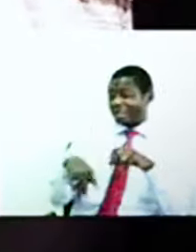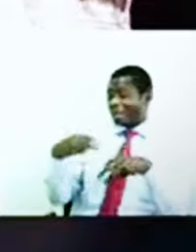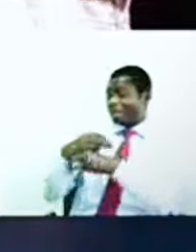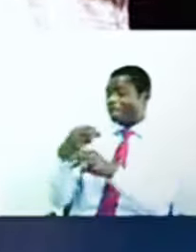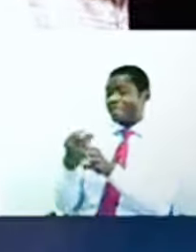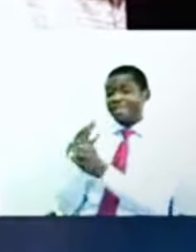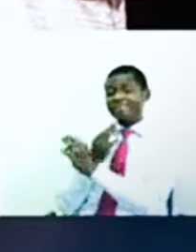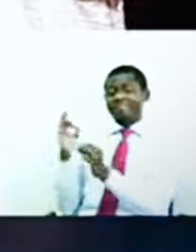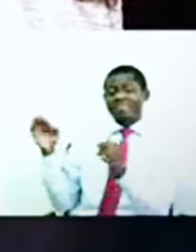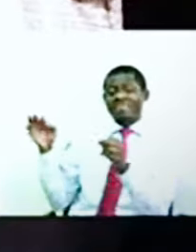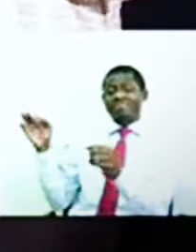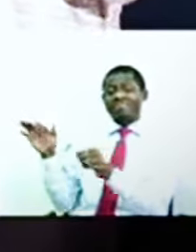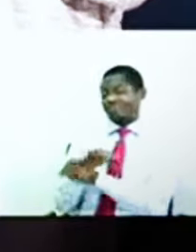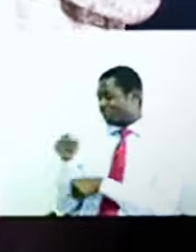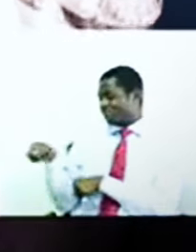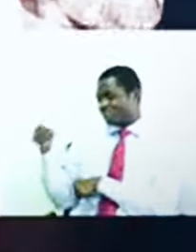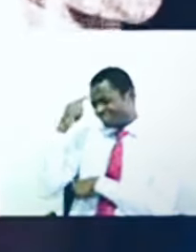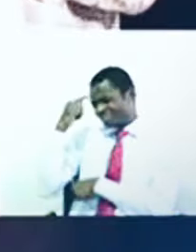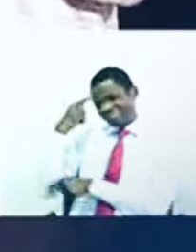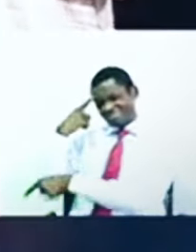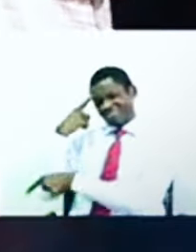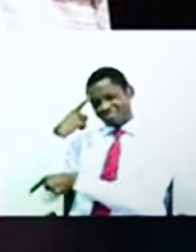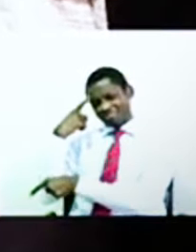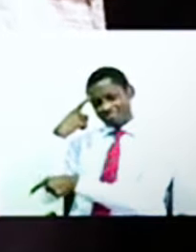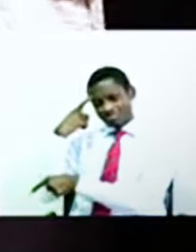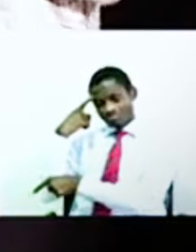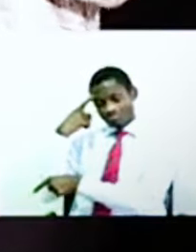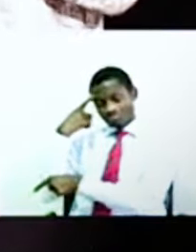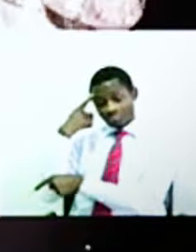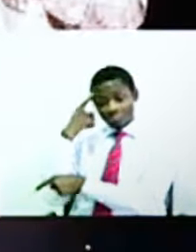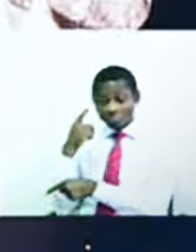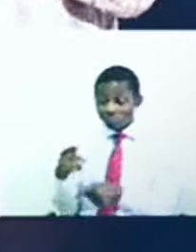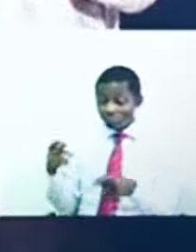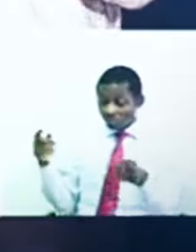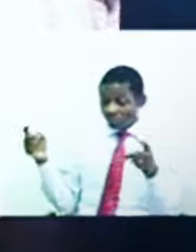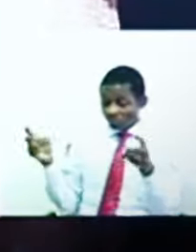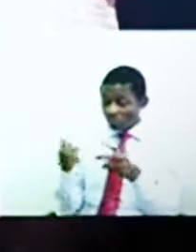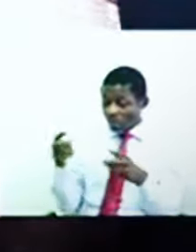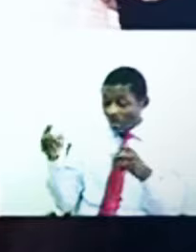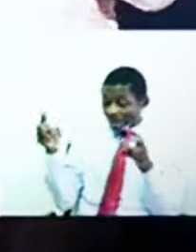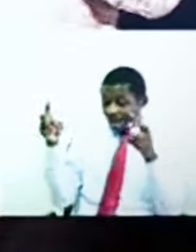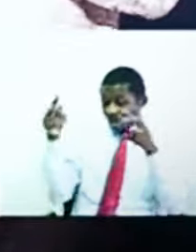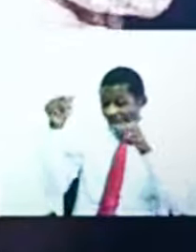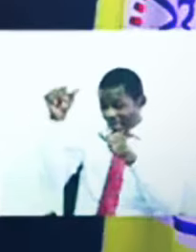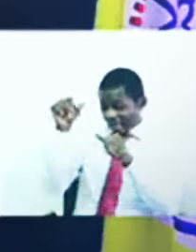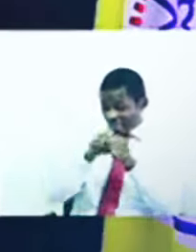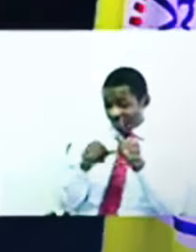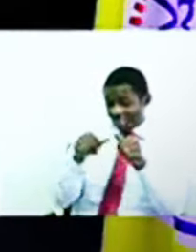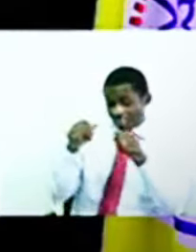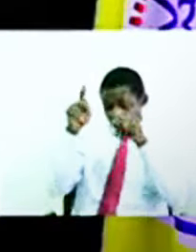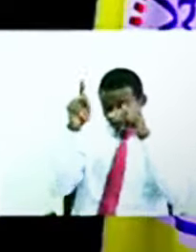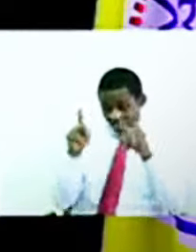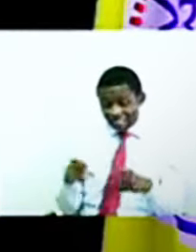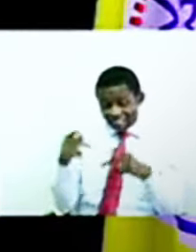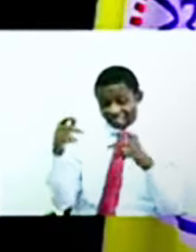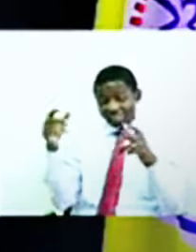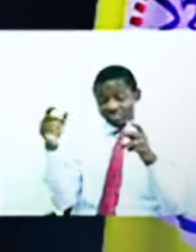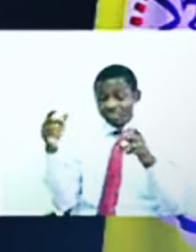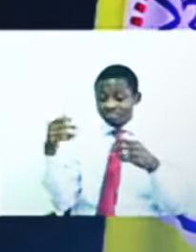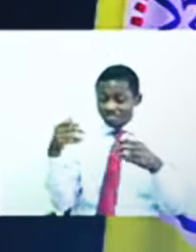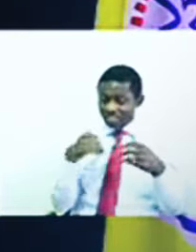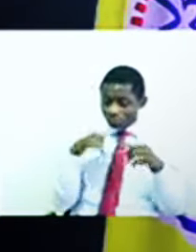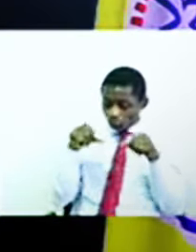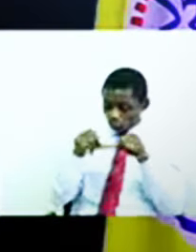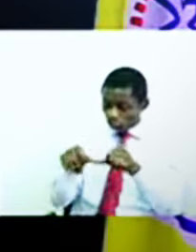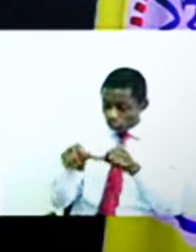say, oni emrafoforo no mu ahotoso. Na nadwen ye ni say emrafoforo no e ma ne da che papa." The devil casts doubts on his